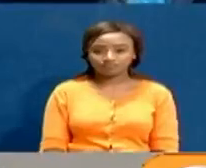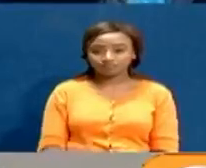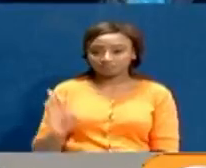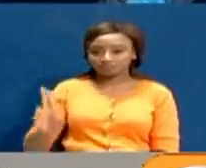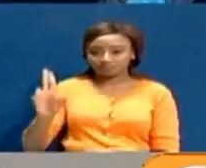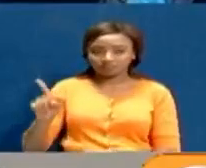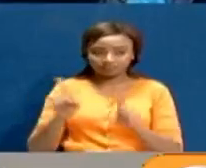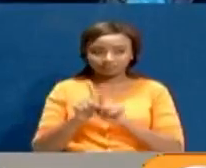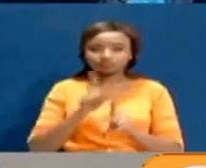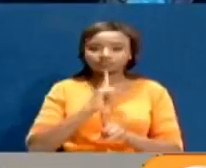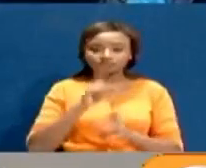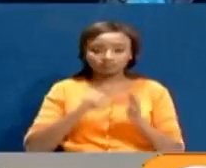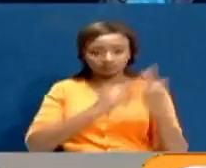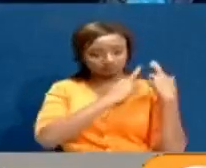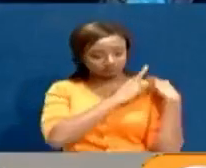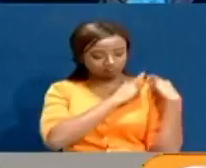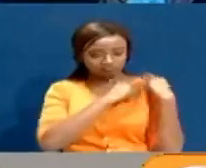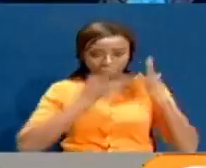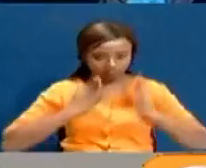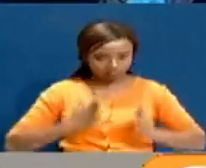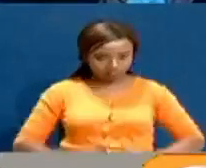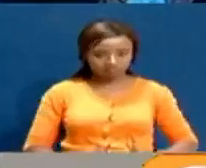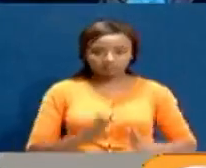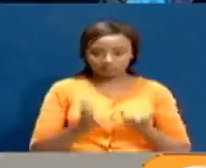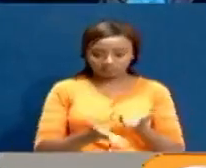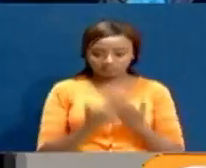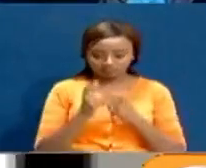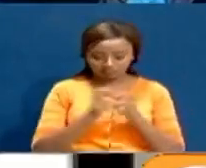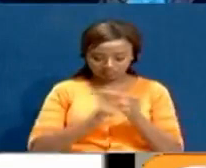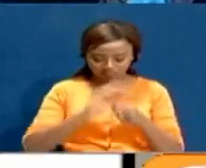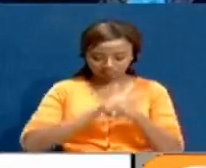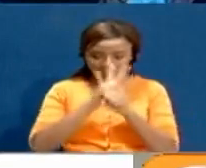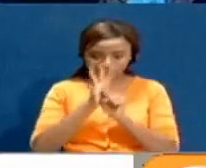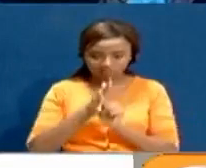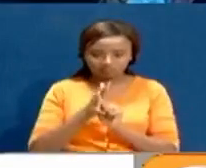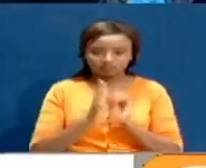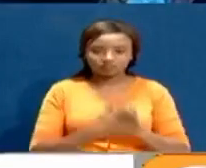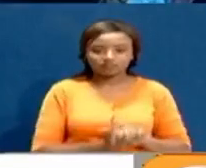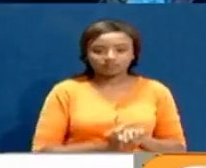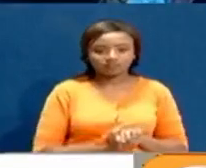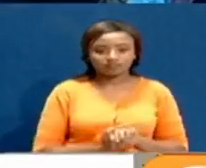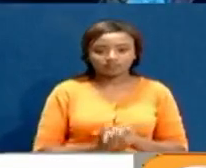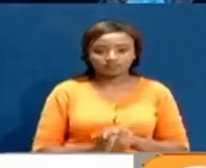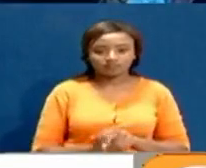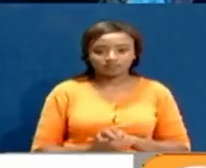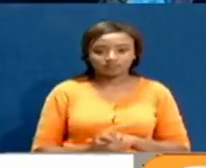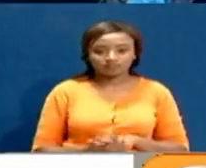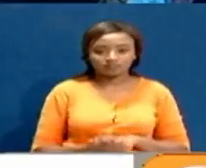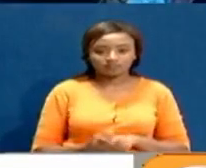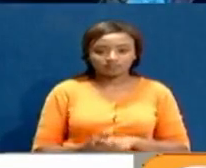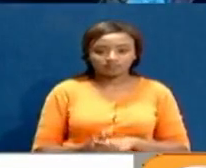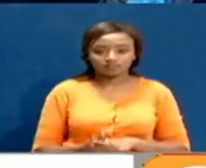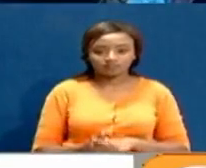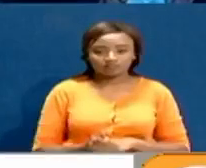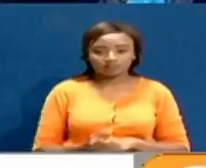President Uhuru Kenyatta says personal responsibility will help turn the tide as the country battles a second and stronger